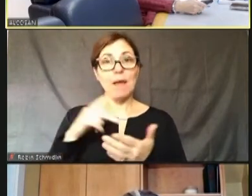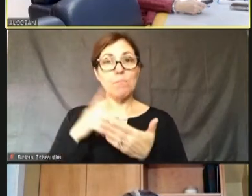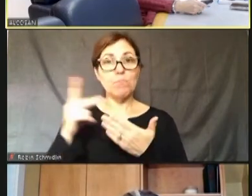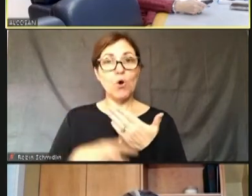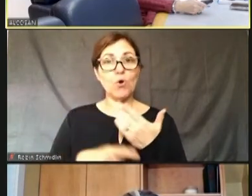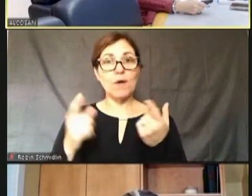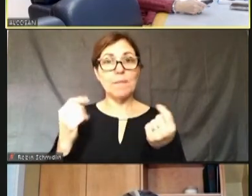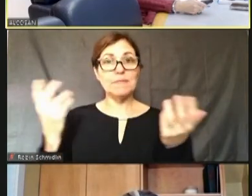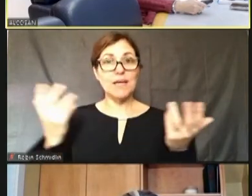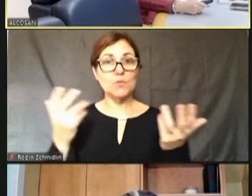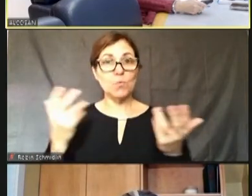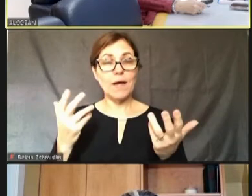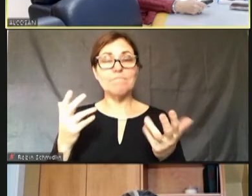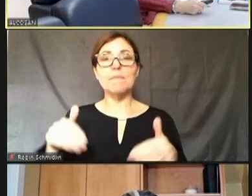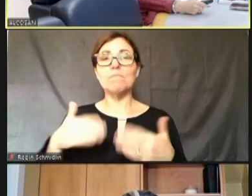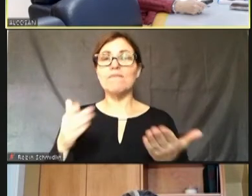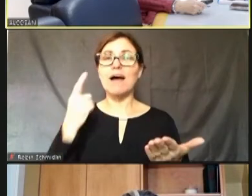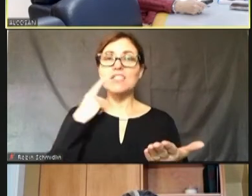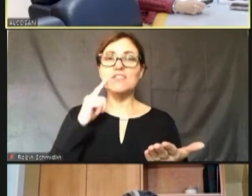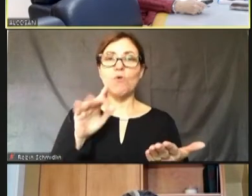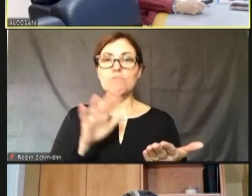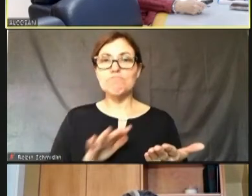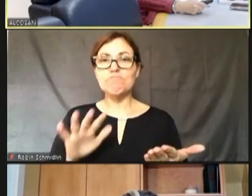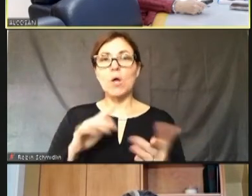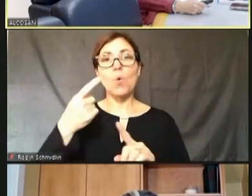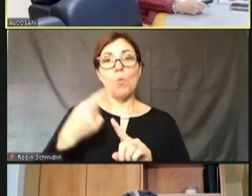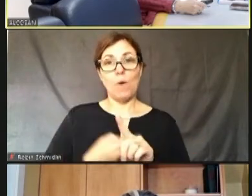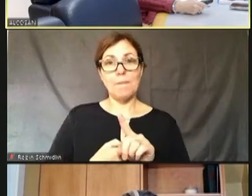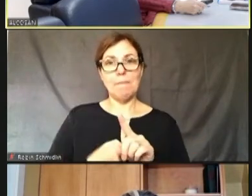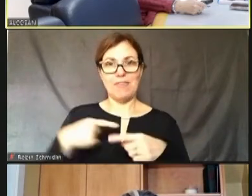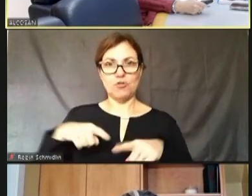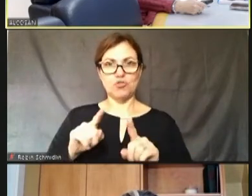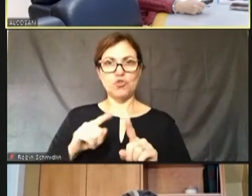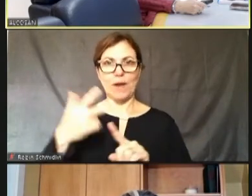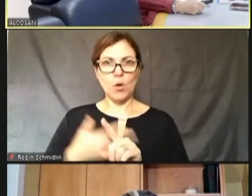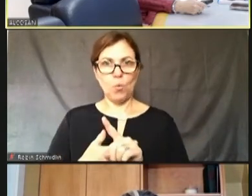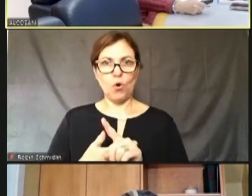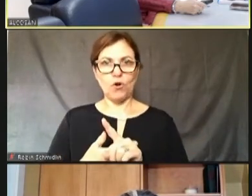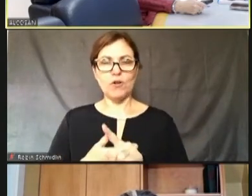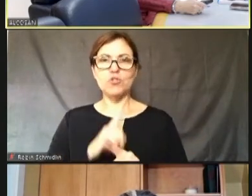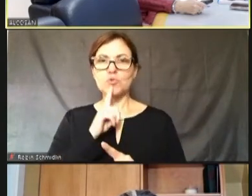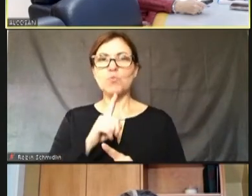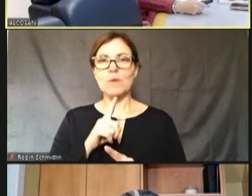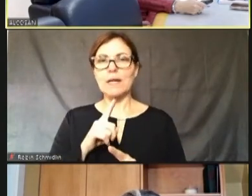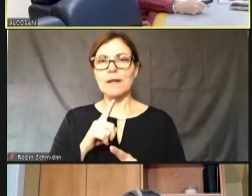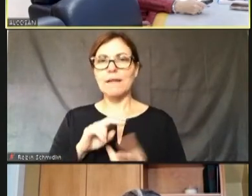for roughly 1 month out of a quarter, so 4 months out of a year